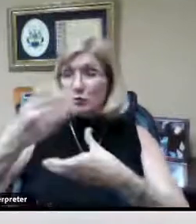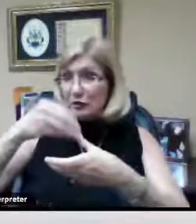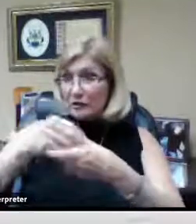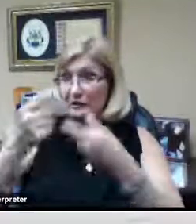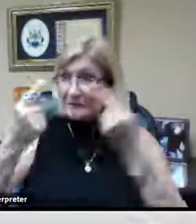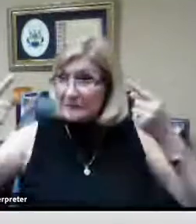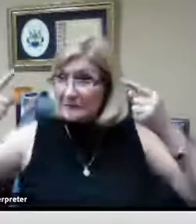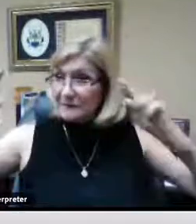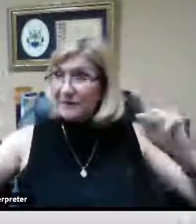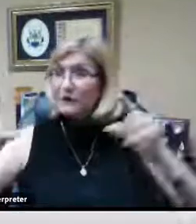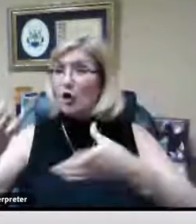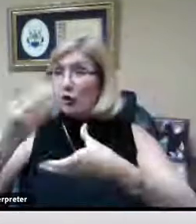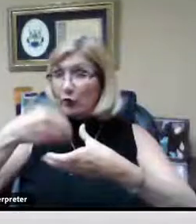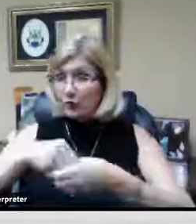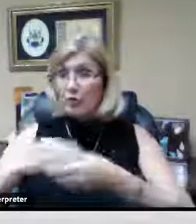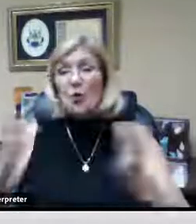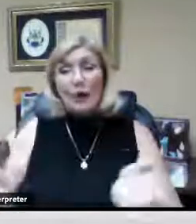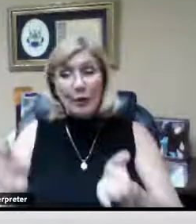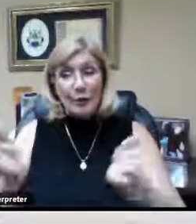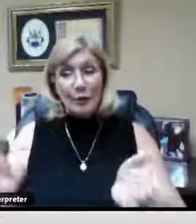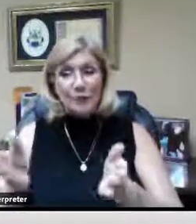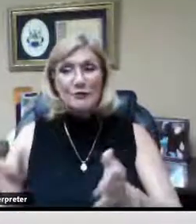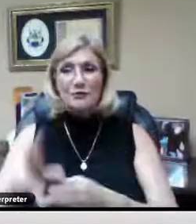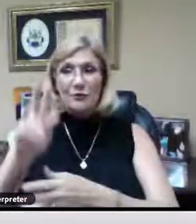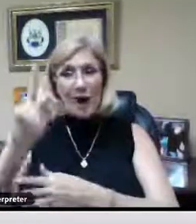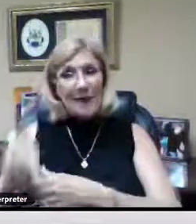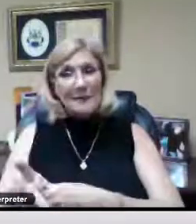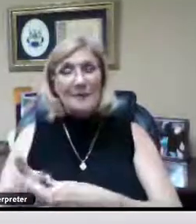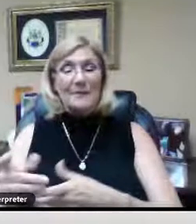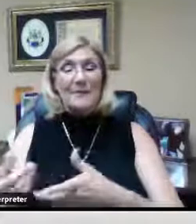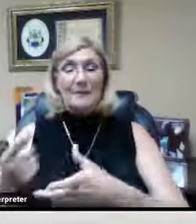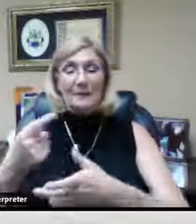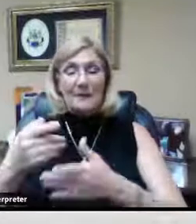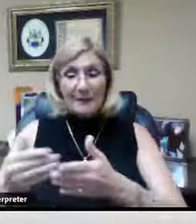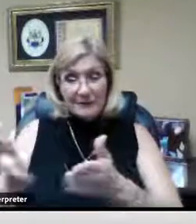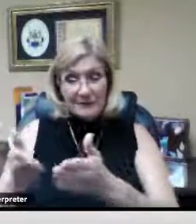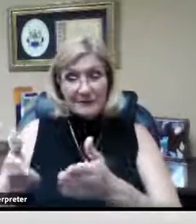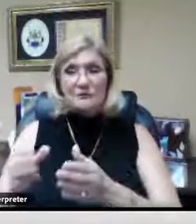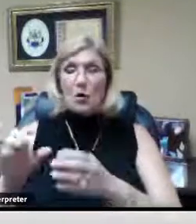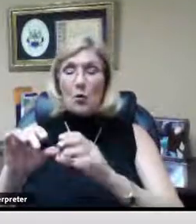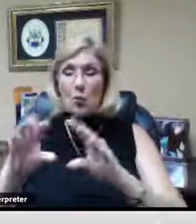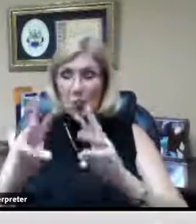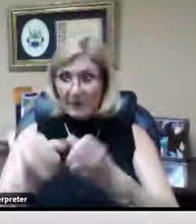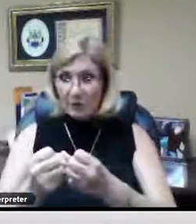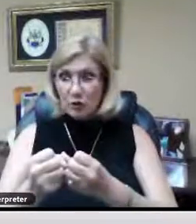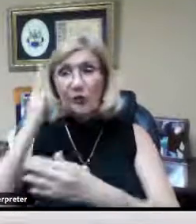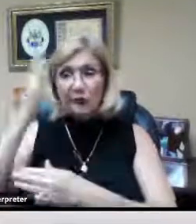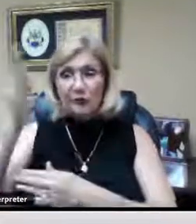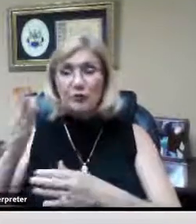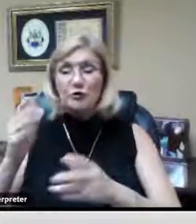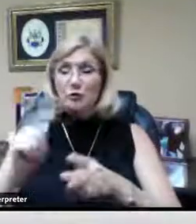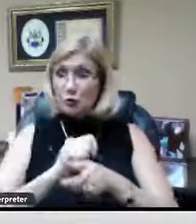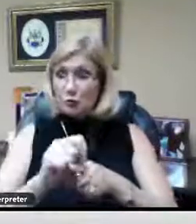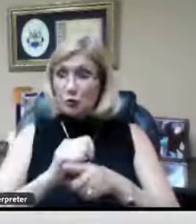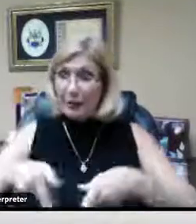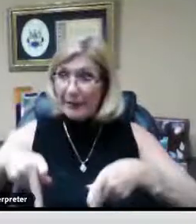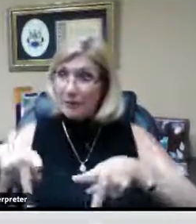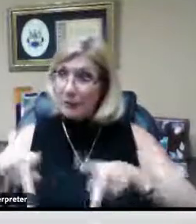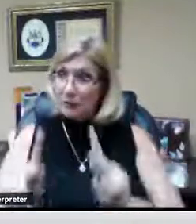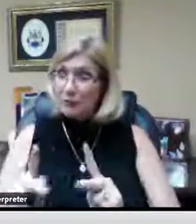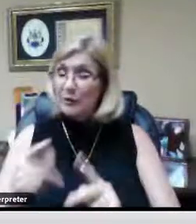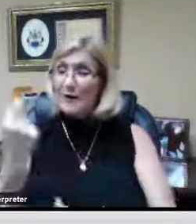We encourage you to look at the upcoming webinars and workshops in months ahead, and hope you're all able to join us for future training opportunities. As always,